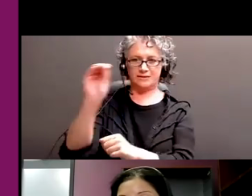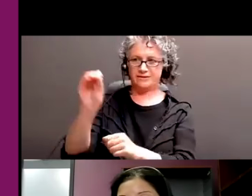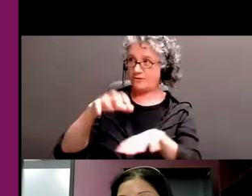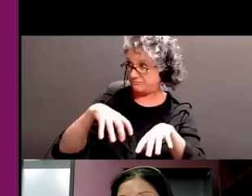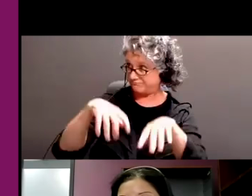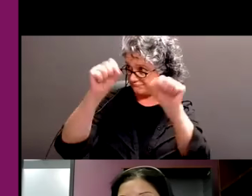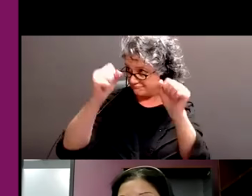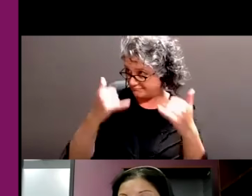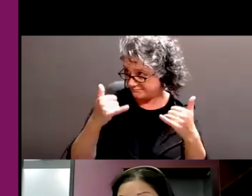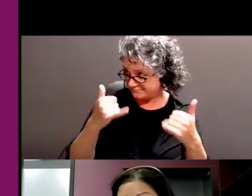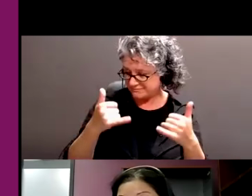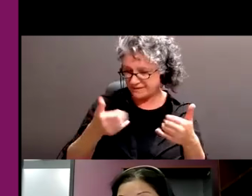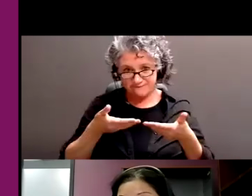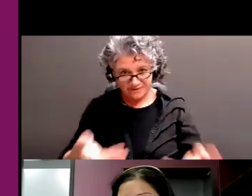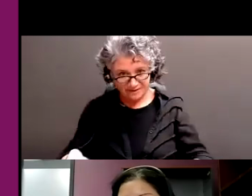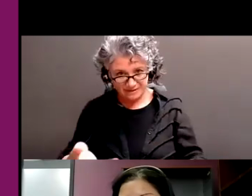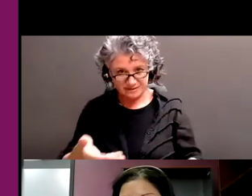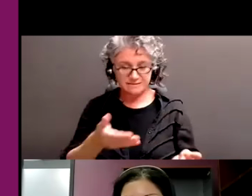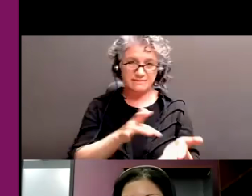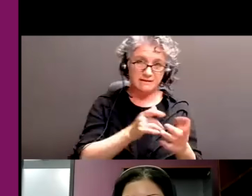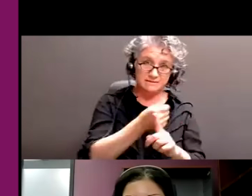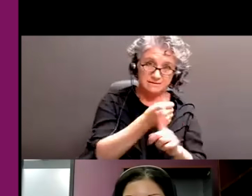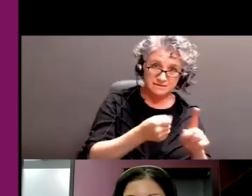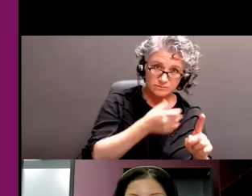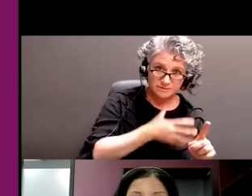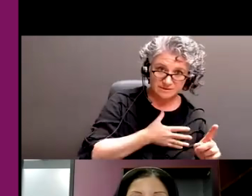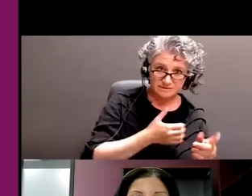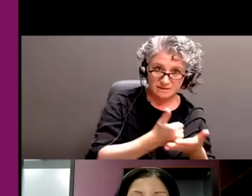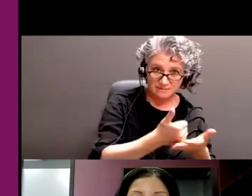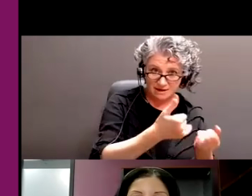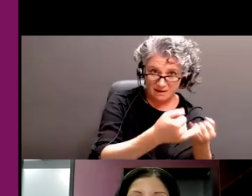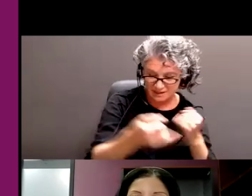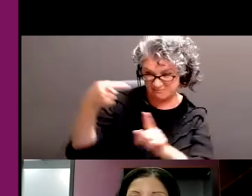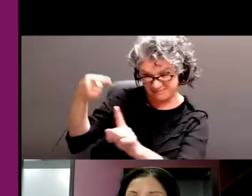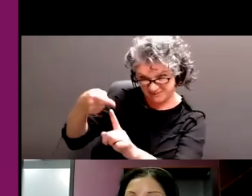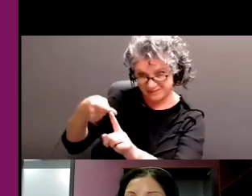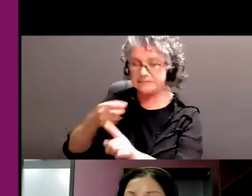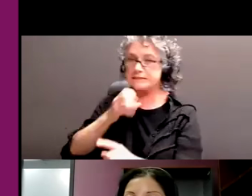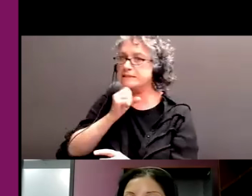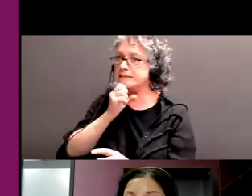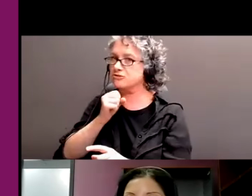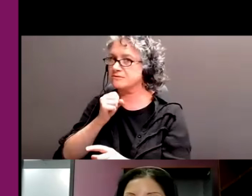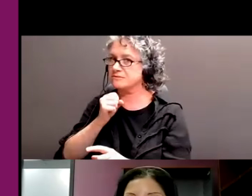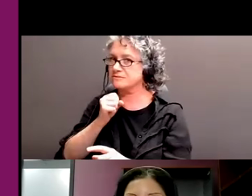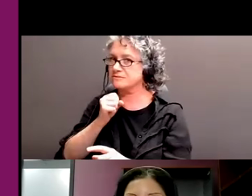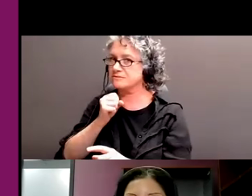Assaulted Women's Helpline and specifically the Senior Safety Line. So we will have a Q&A at the end of the